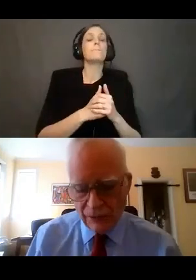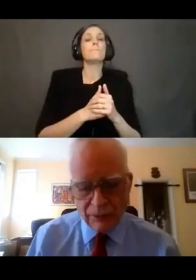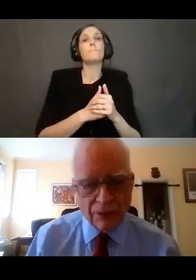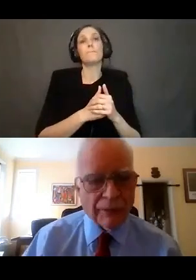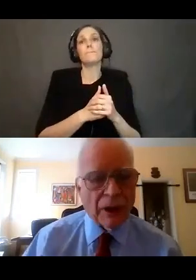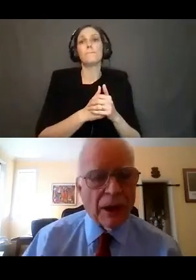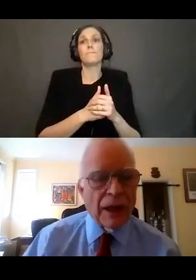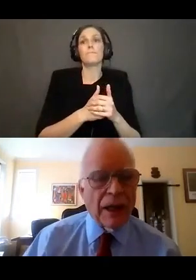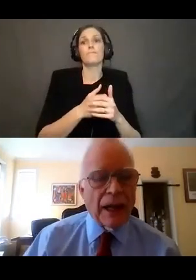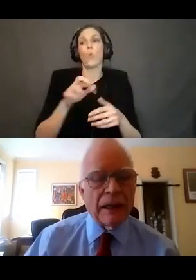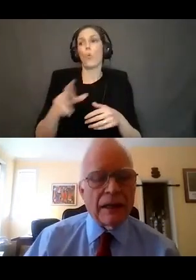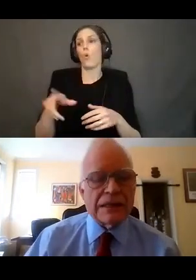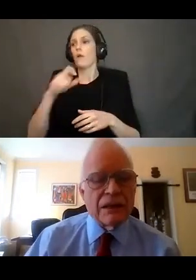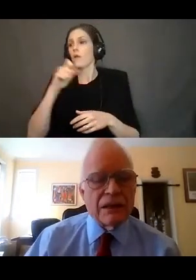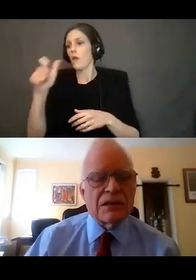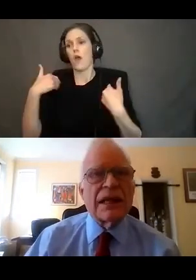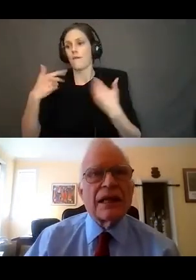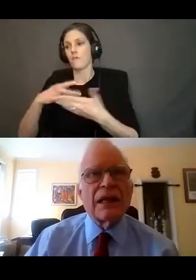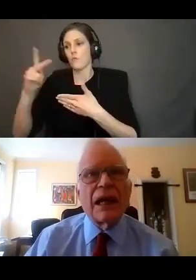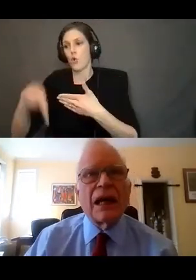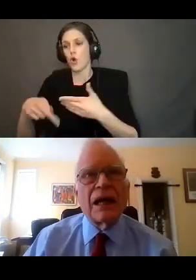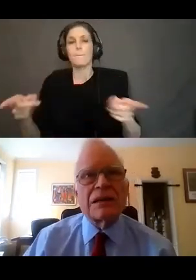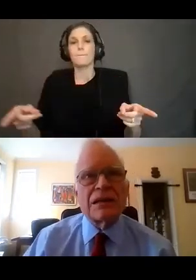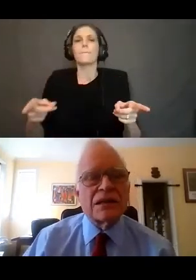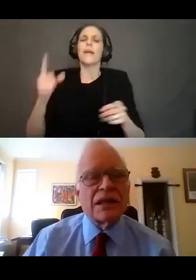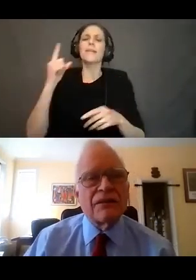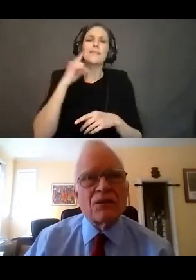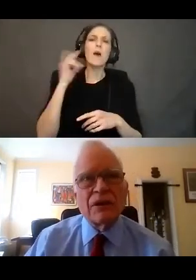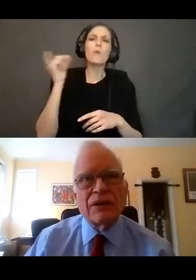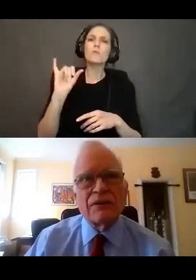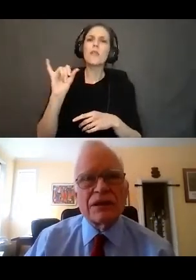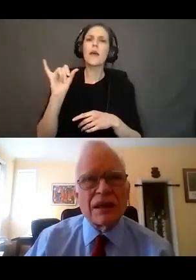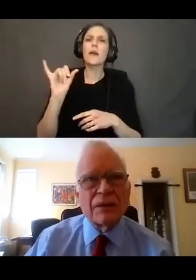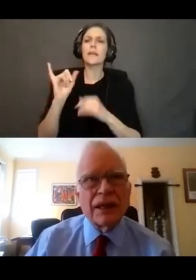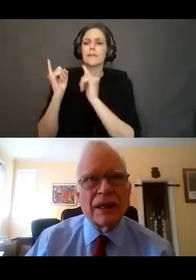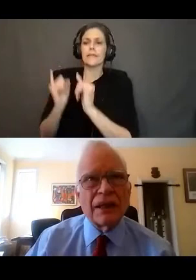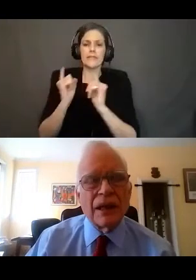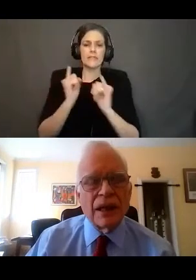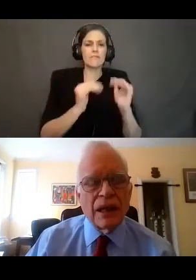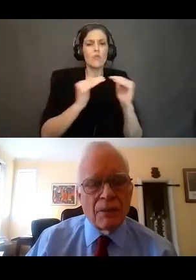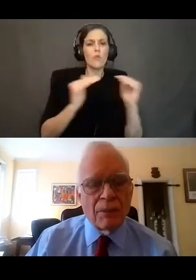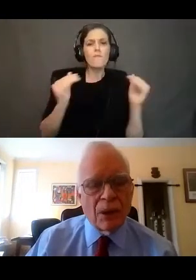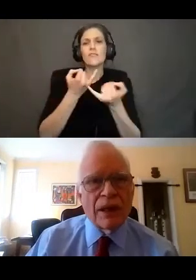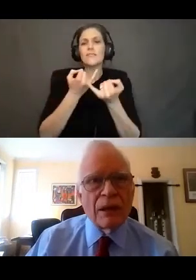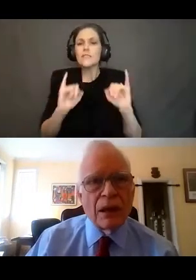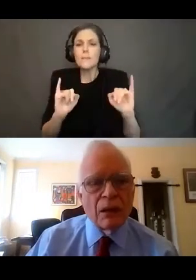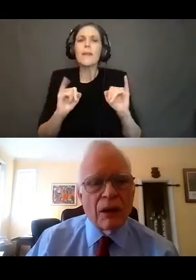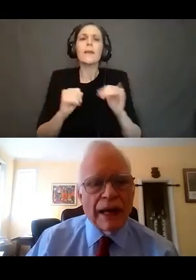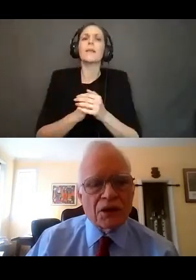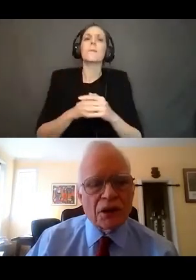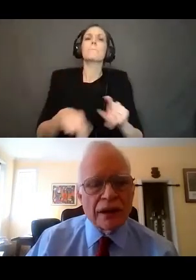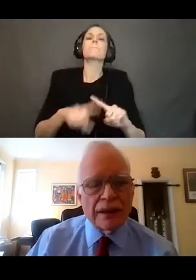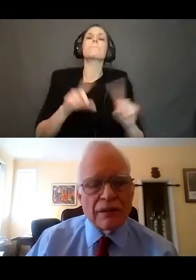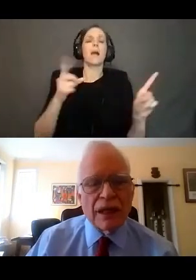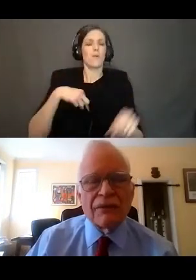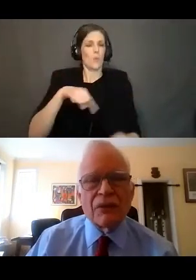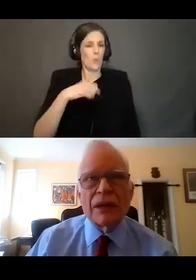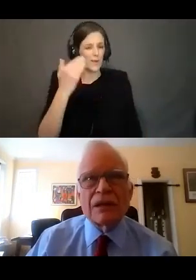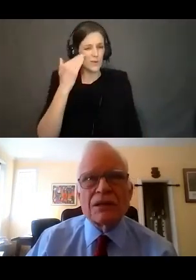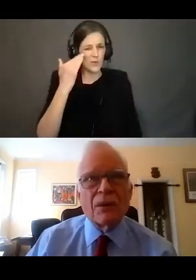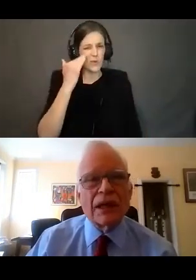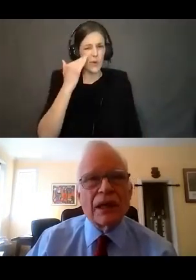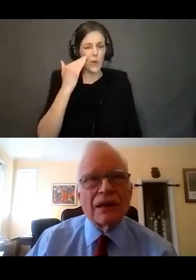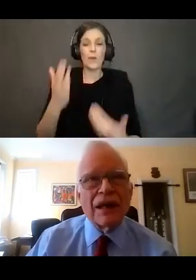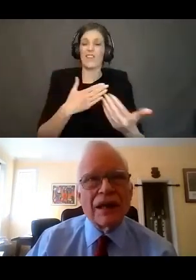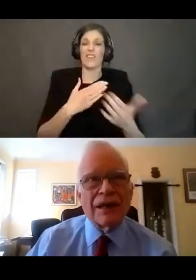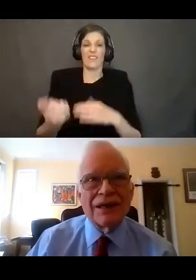not having the program. And it sounds like it's just individual level, it's independent. But we know actually that even when